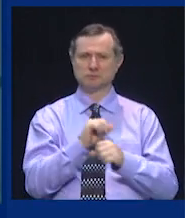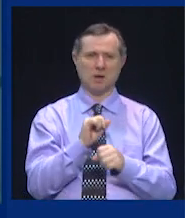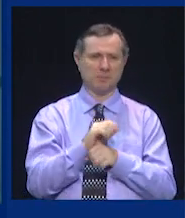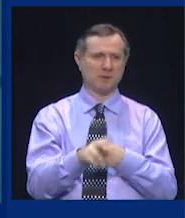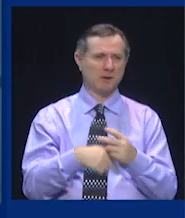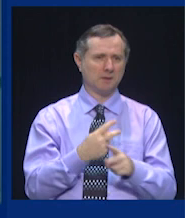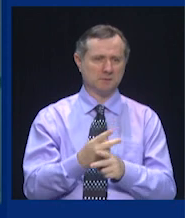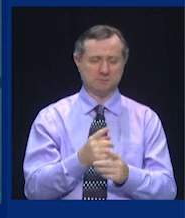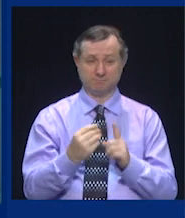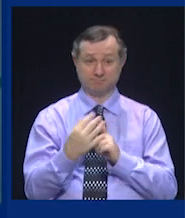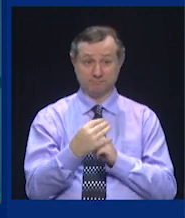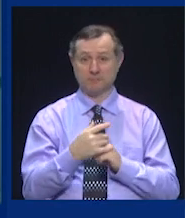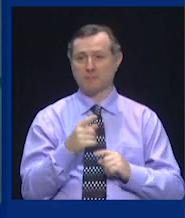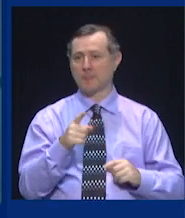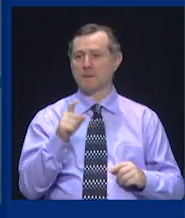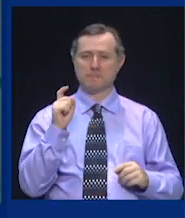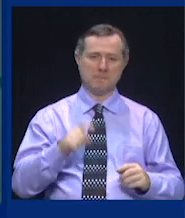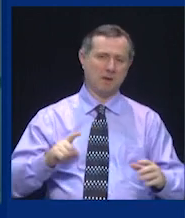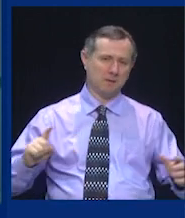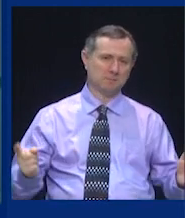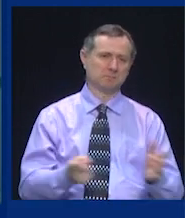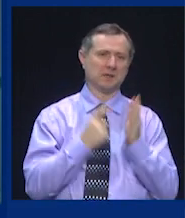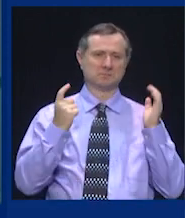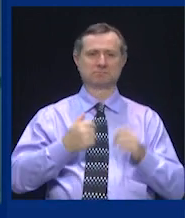I say there should be a mandatory vaccine policy.